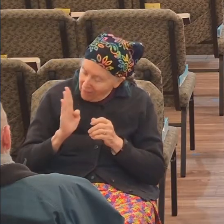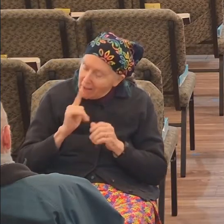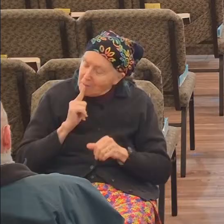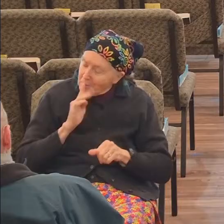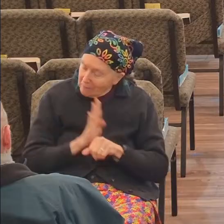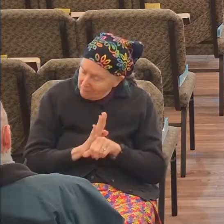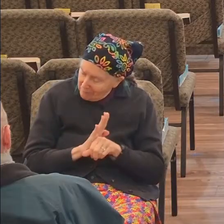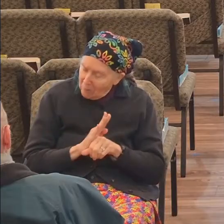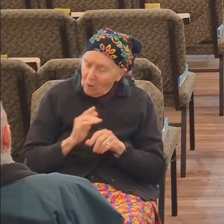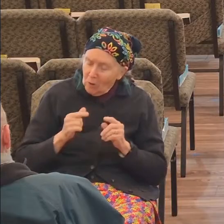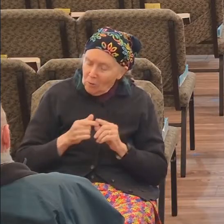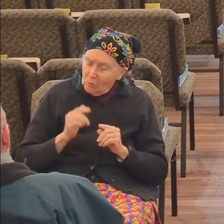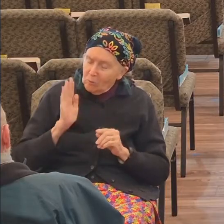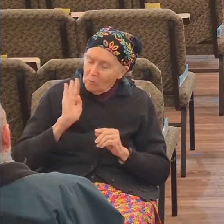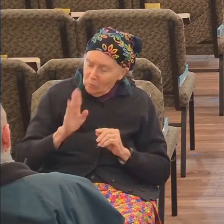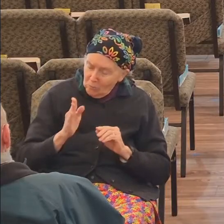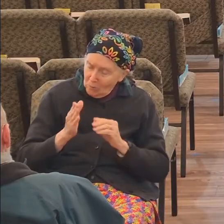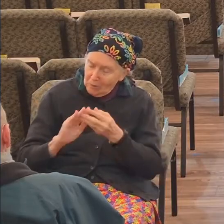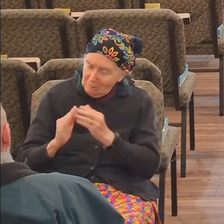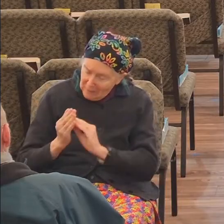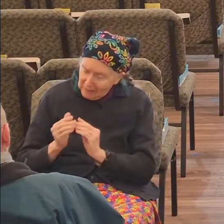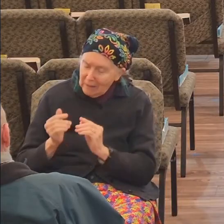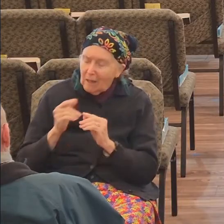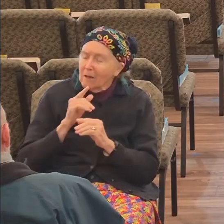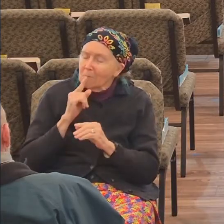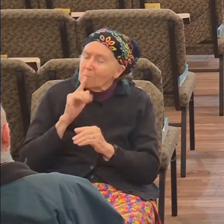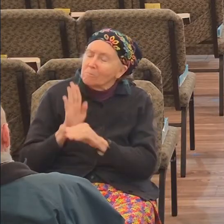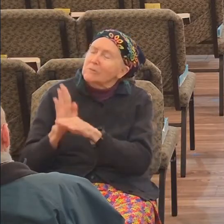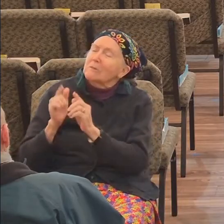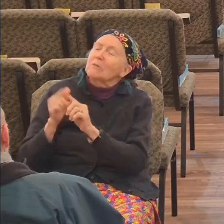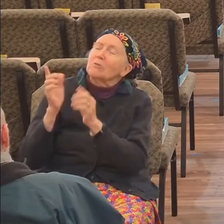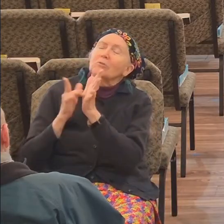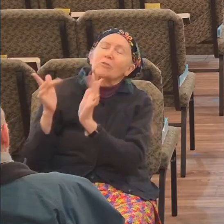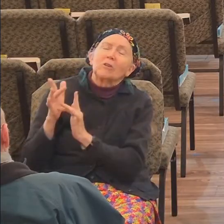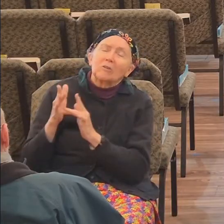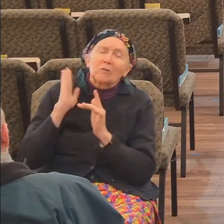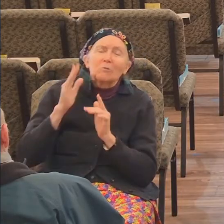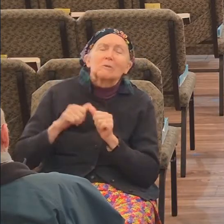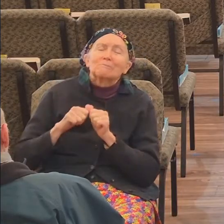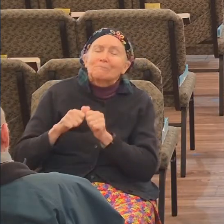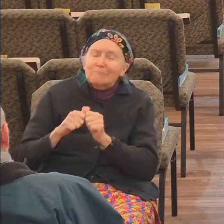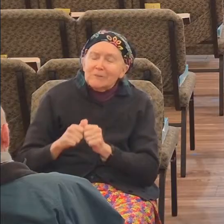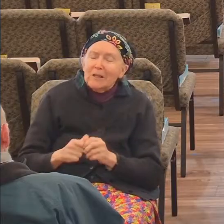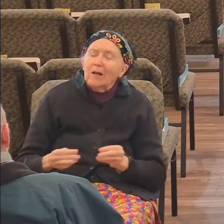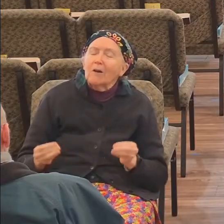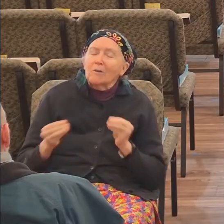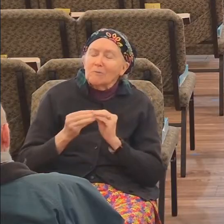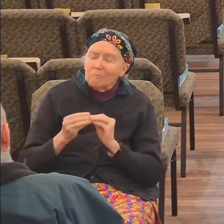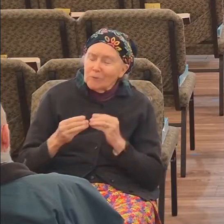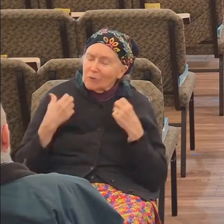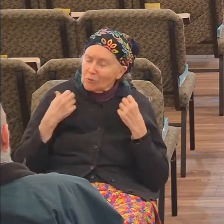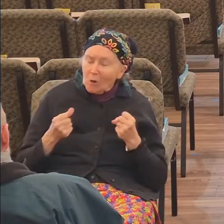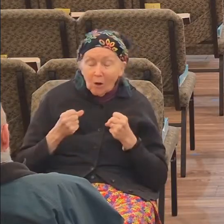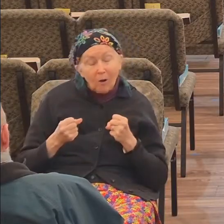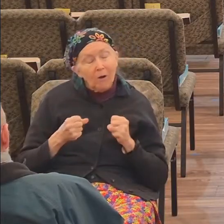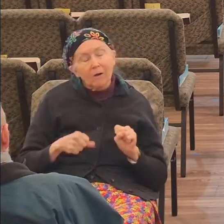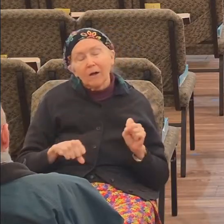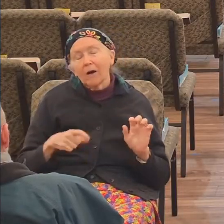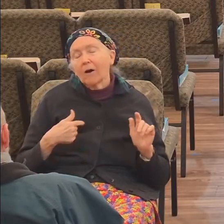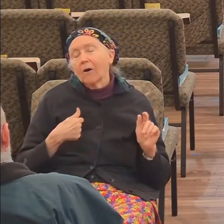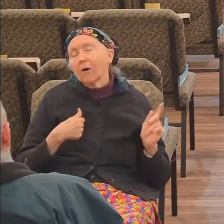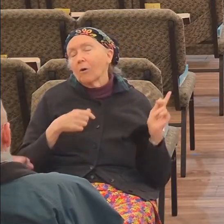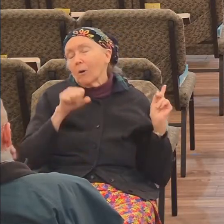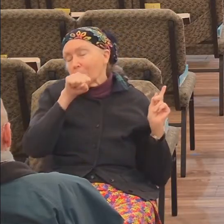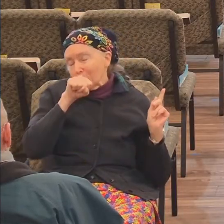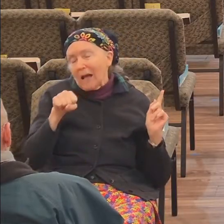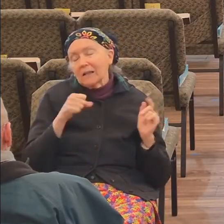and to Jesus will strengthen. It's just an amazing, I love it. I absolutely love it. especially in light of what they're going through. This is what